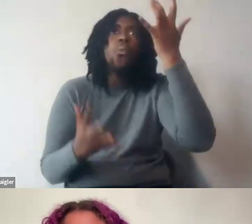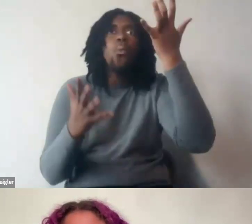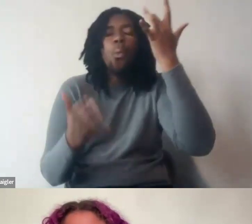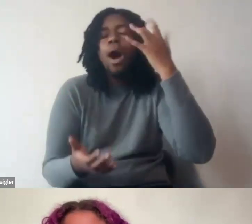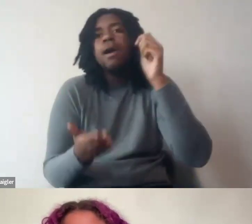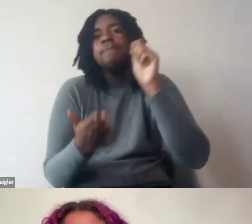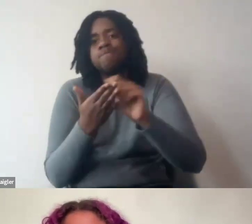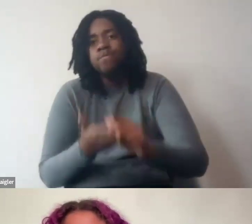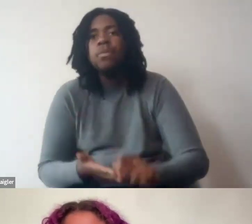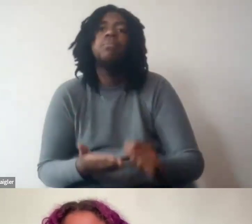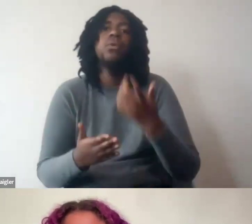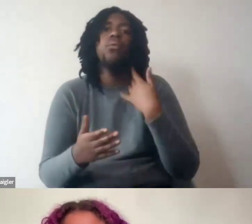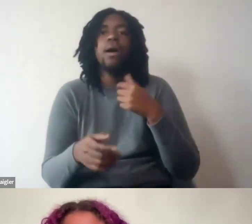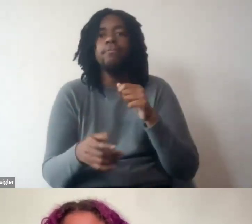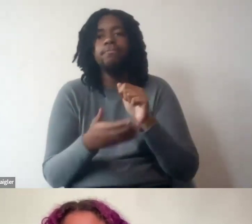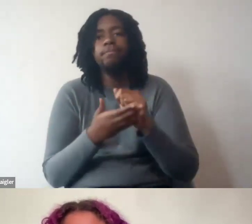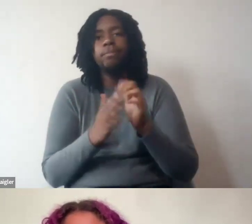for young people.